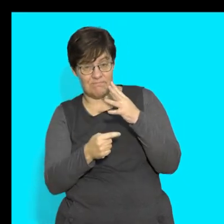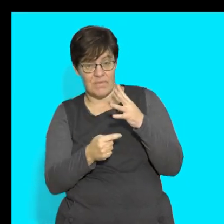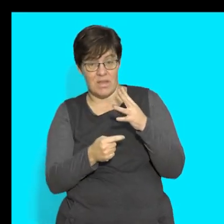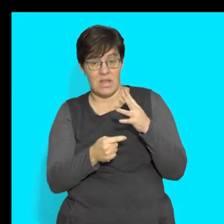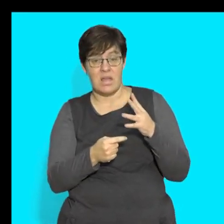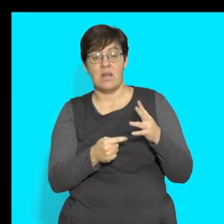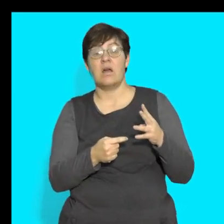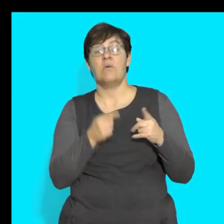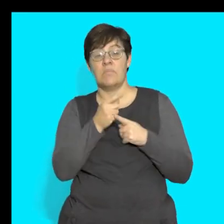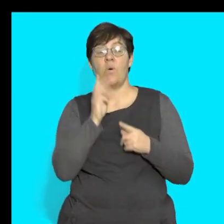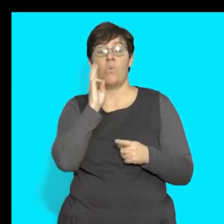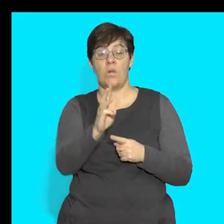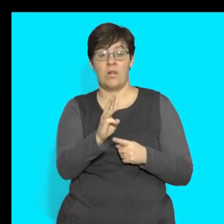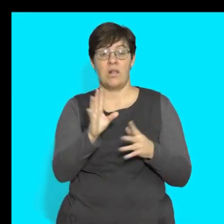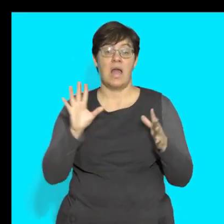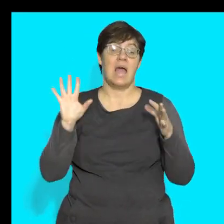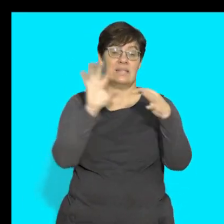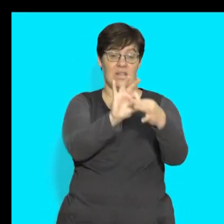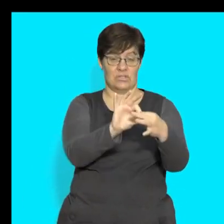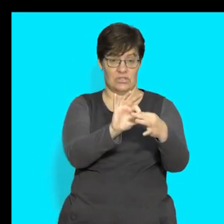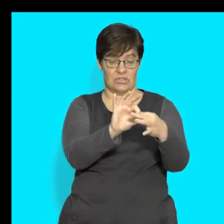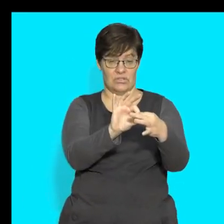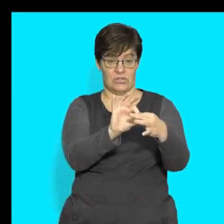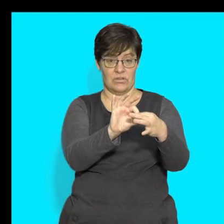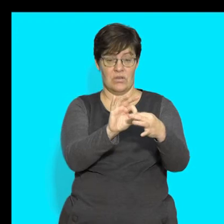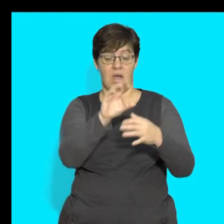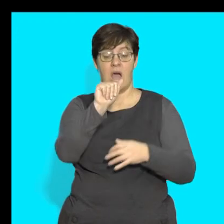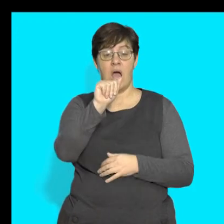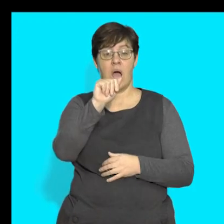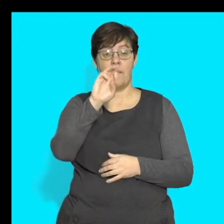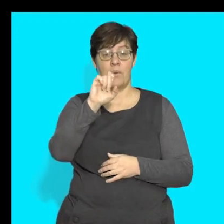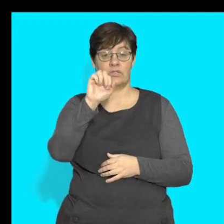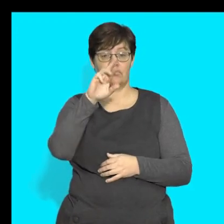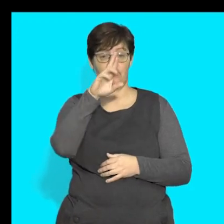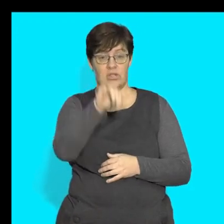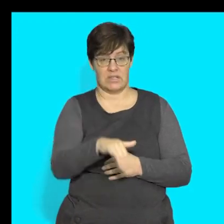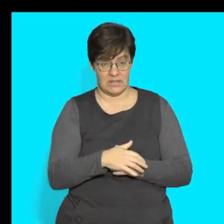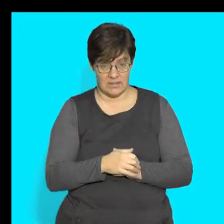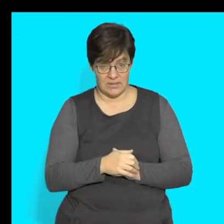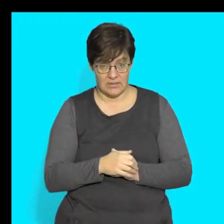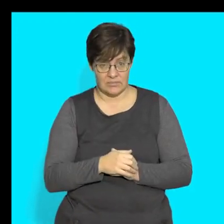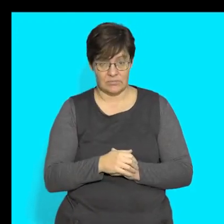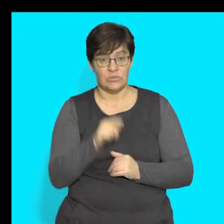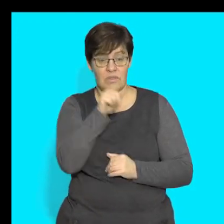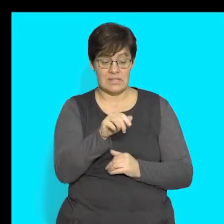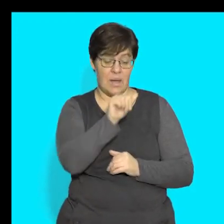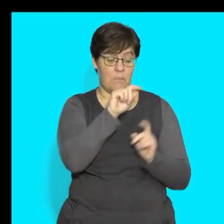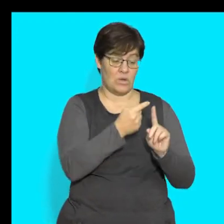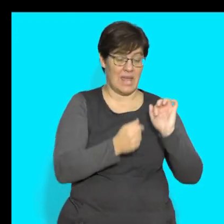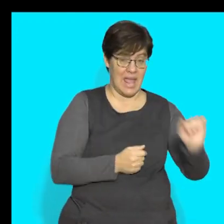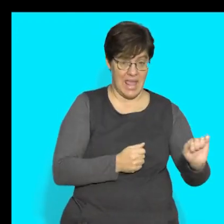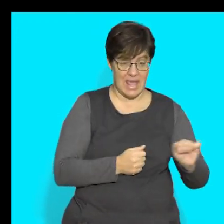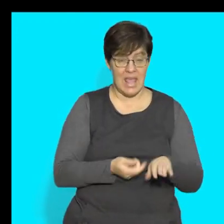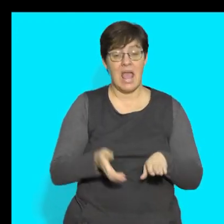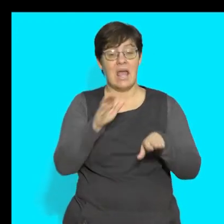commutator on this side are going to be attached to the armature. And so the armature at that point is point